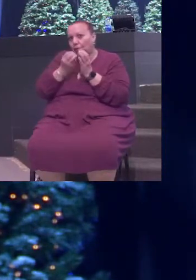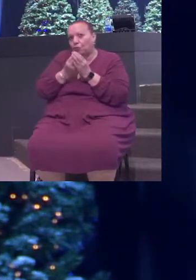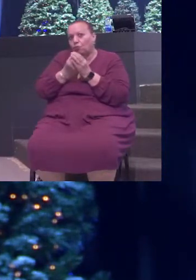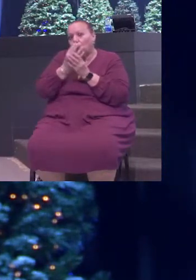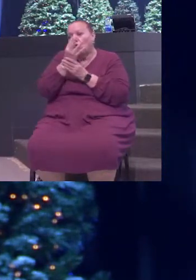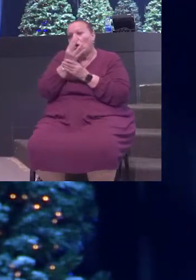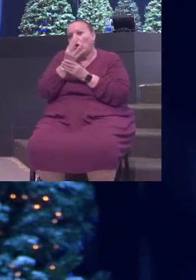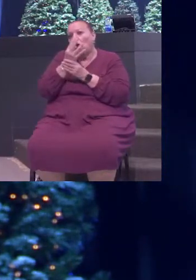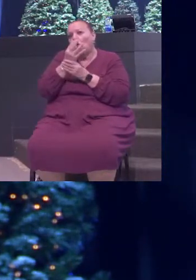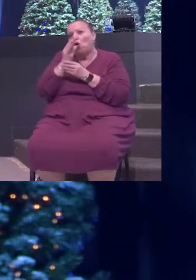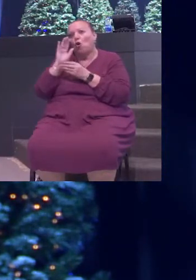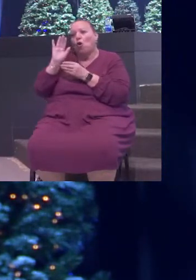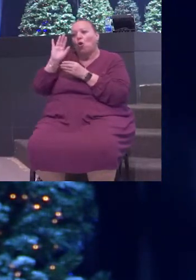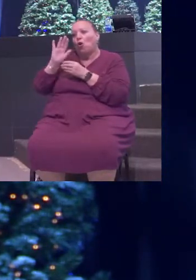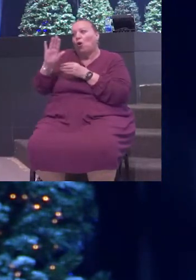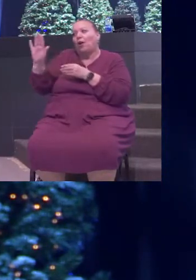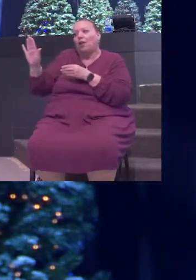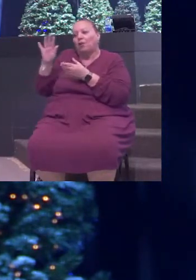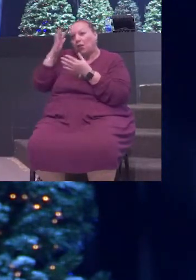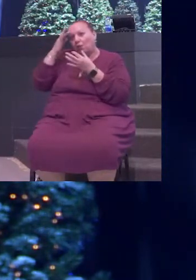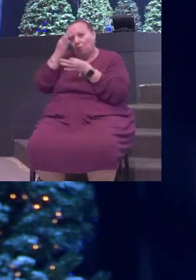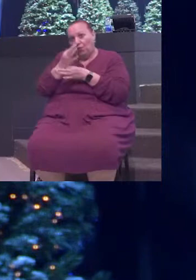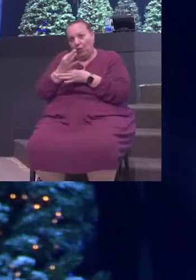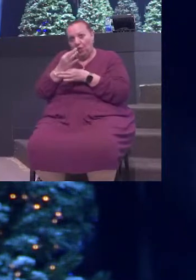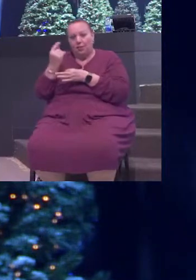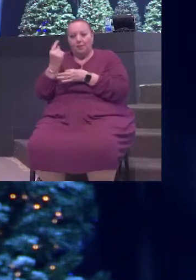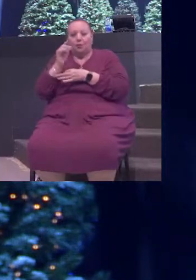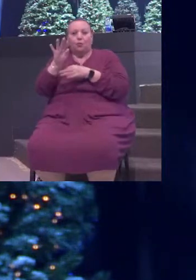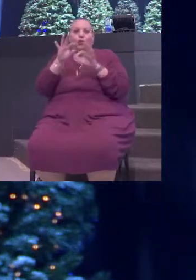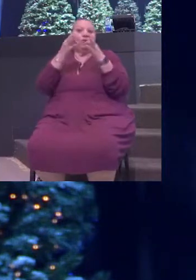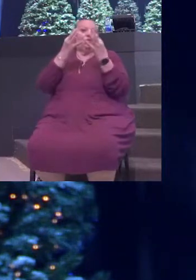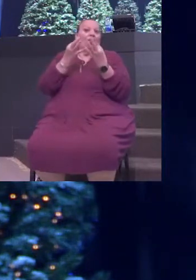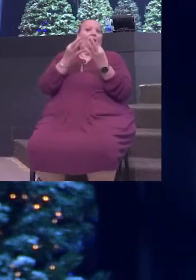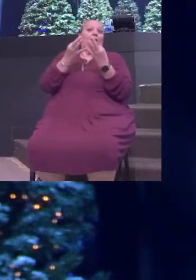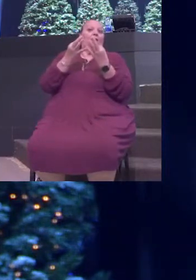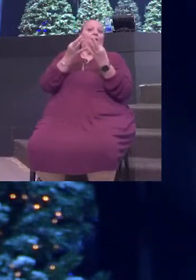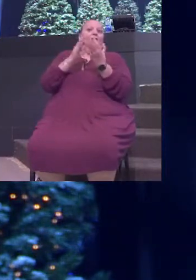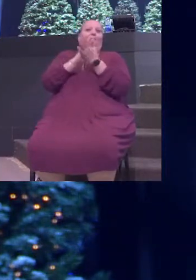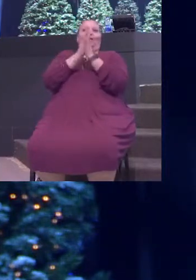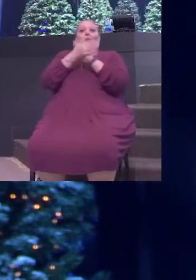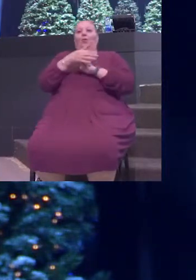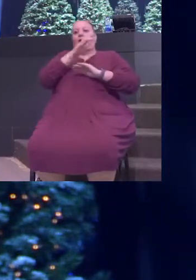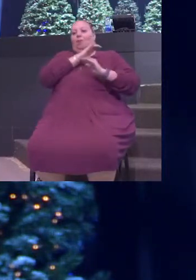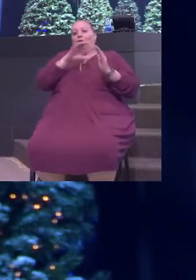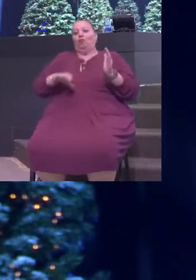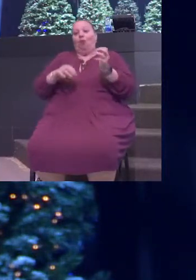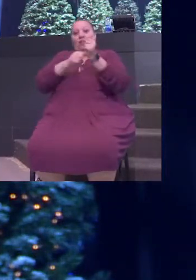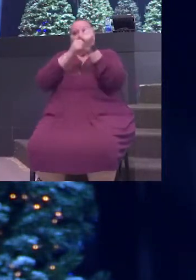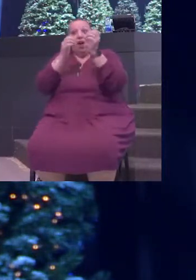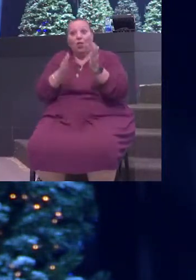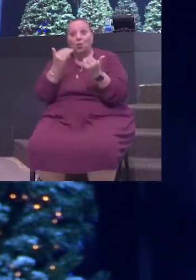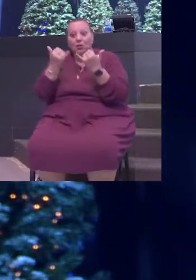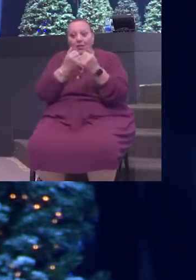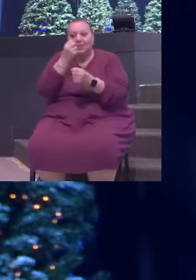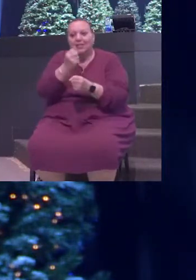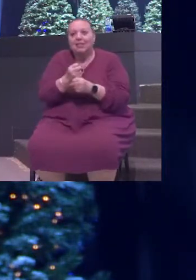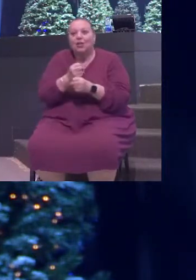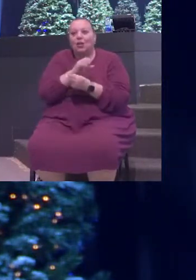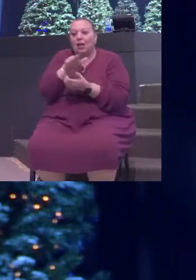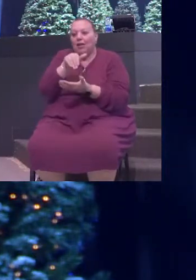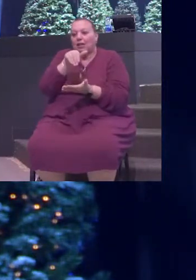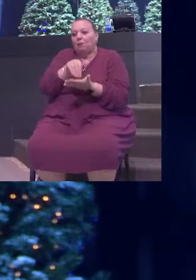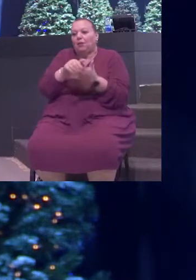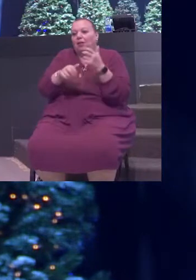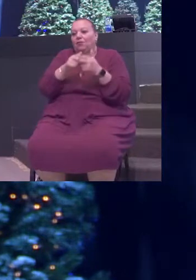grow in their faith? Has someone in your family become a Christ follower this year? In the midst